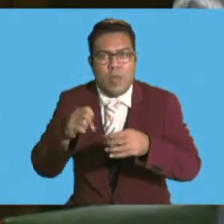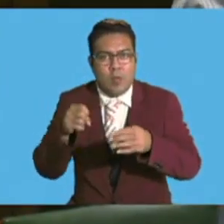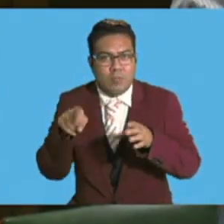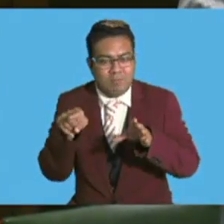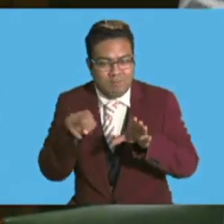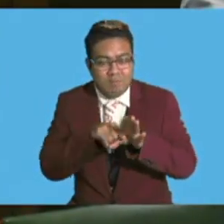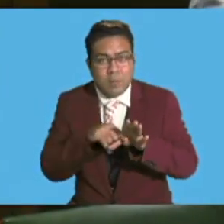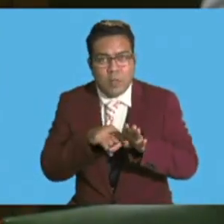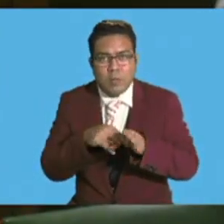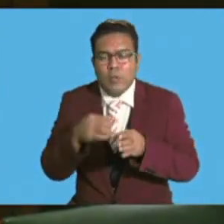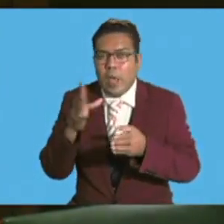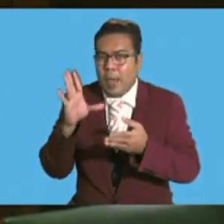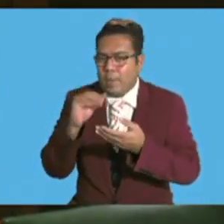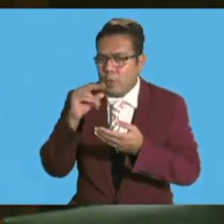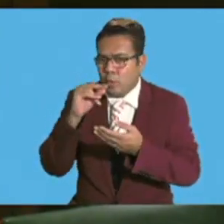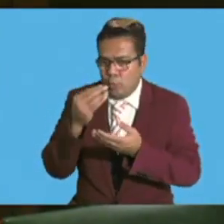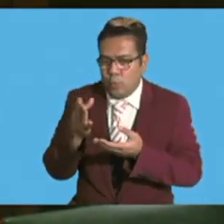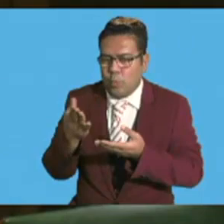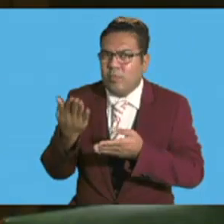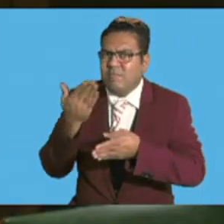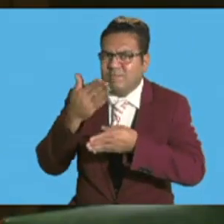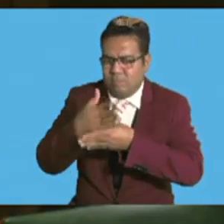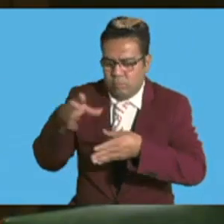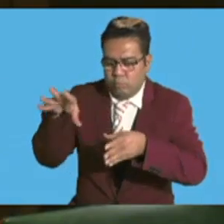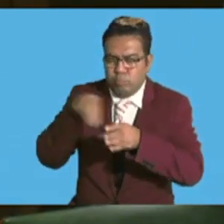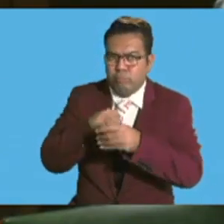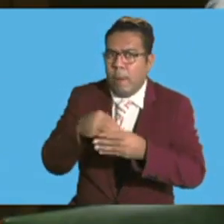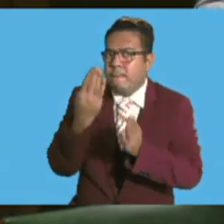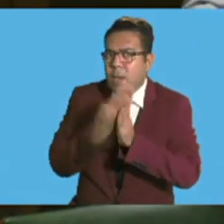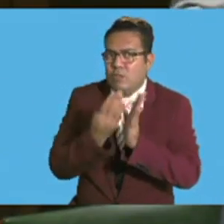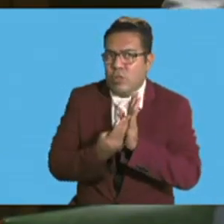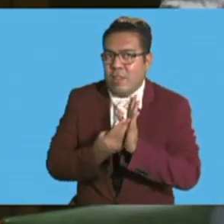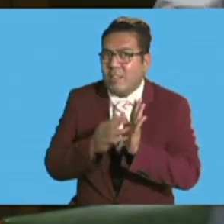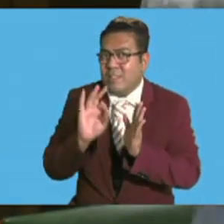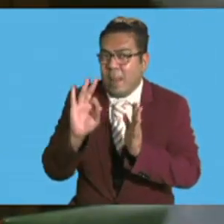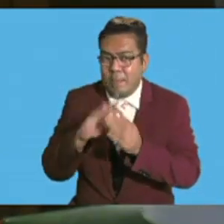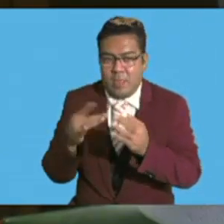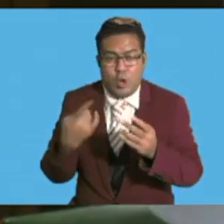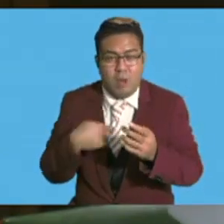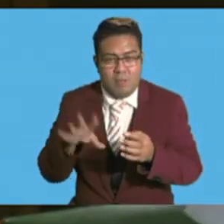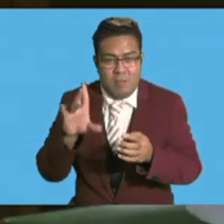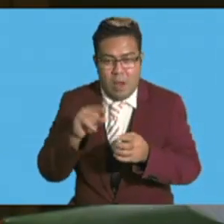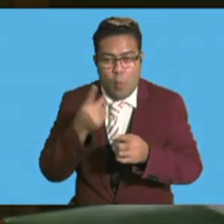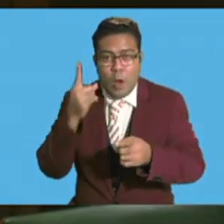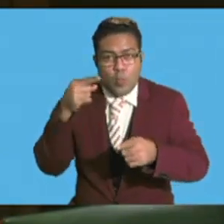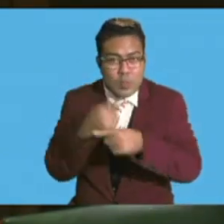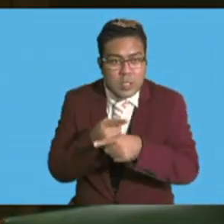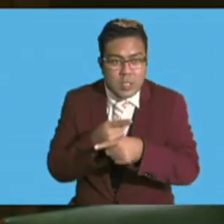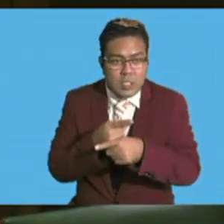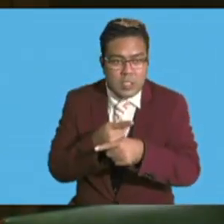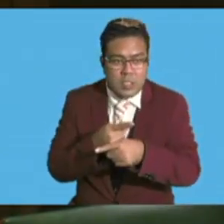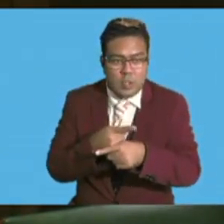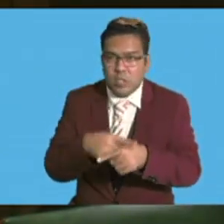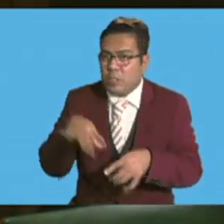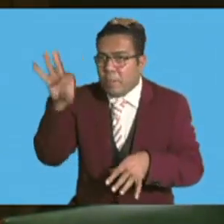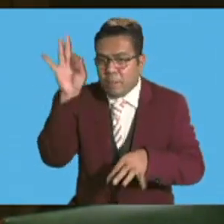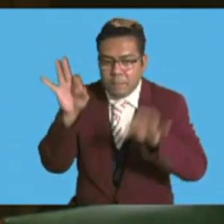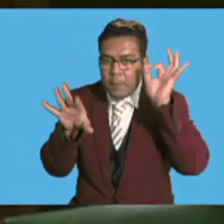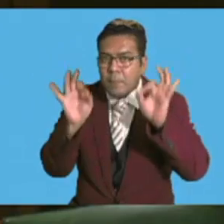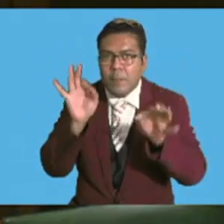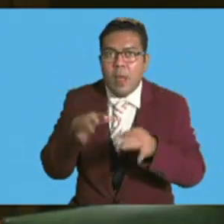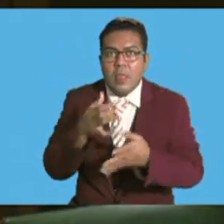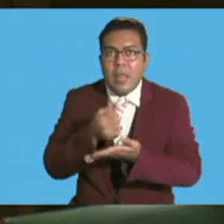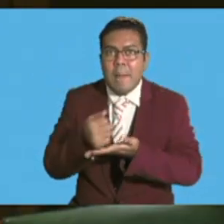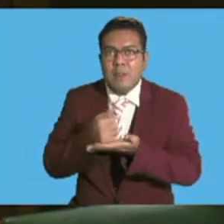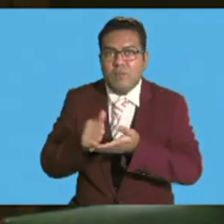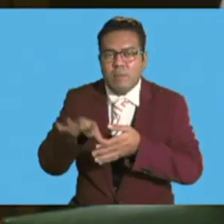to be able to compile this budget. And this is something not done just as a whim, just pull out of the numbers out of the